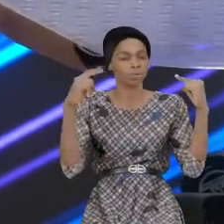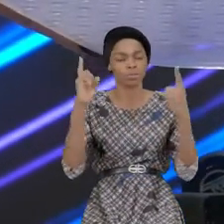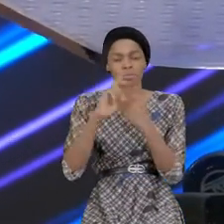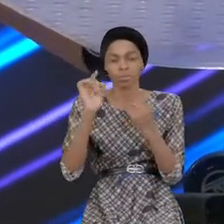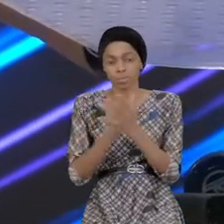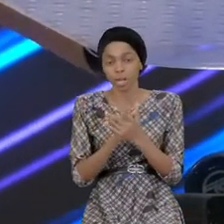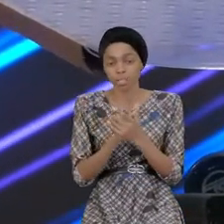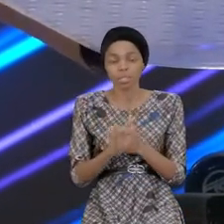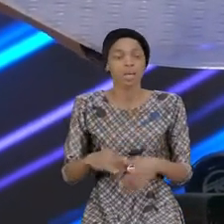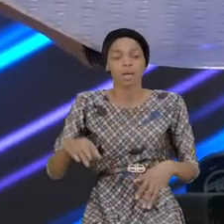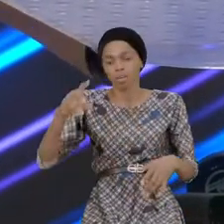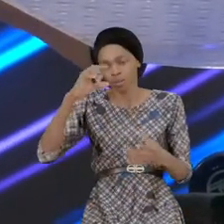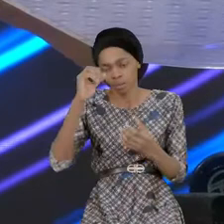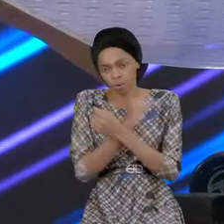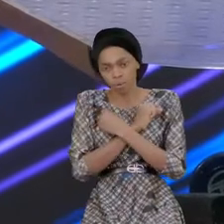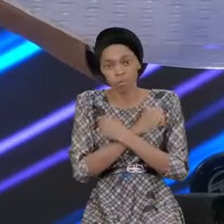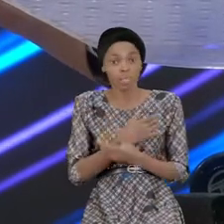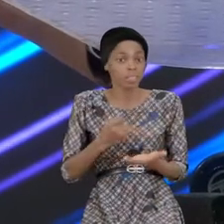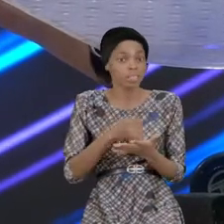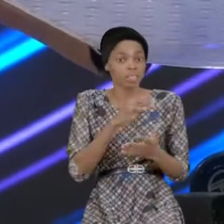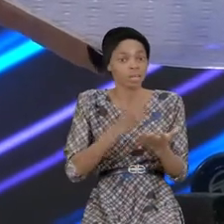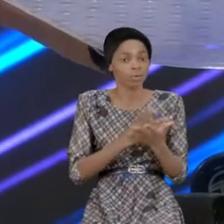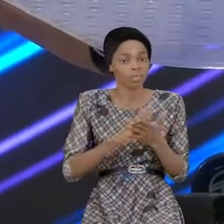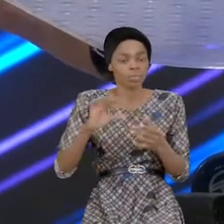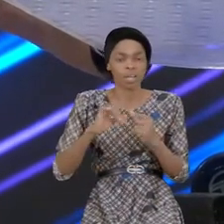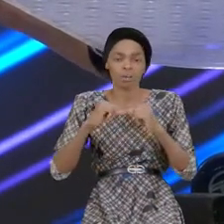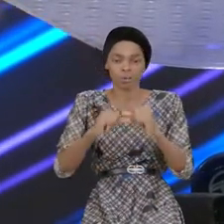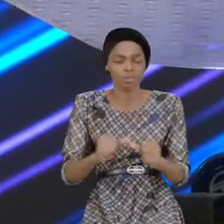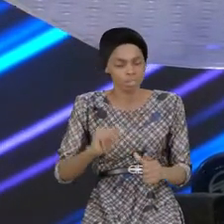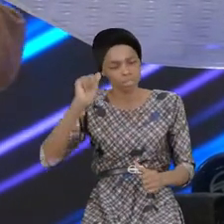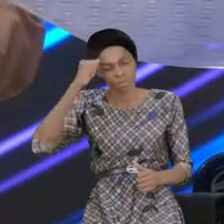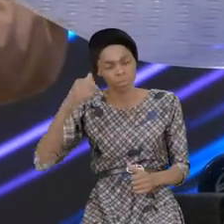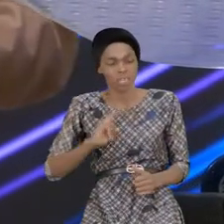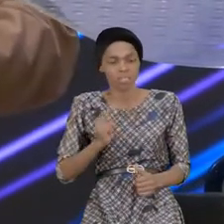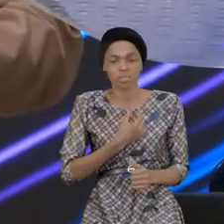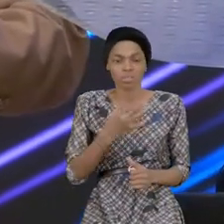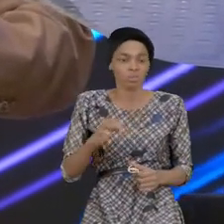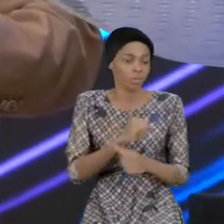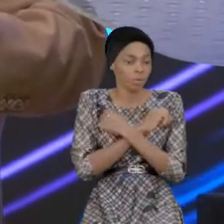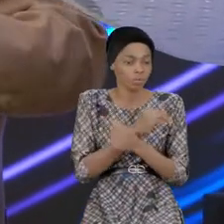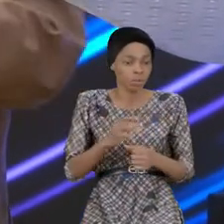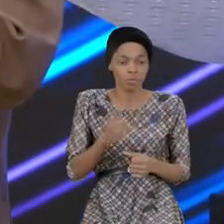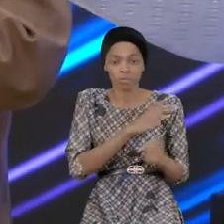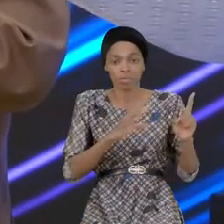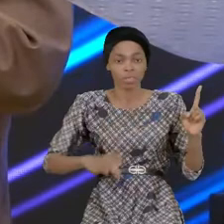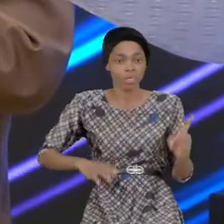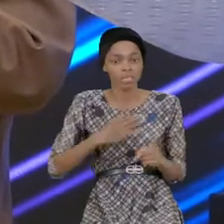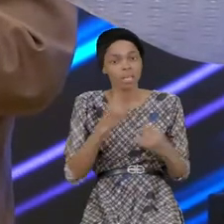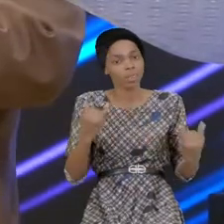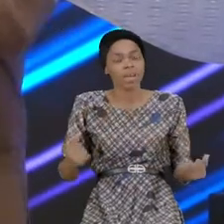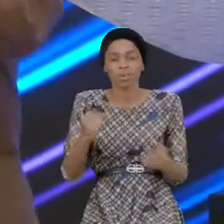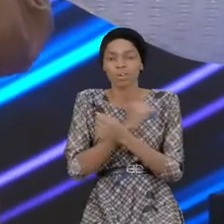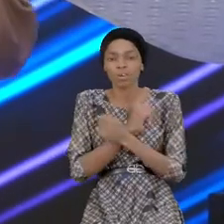on reminding us of the love of God, of the love of Christ, and then love to the